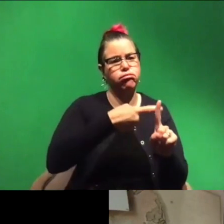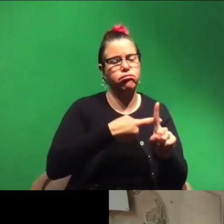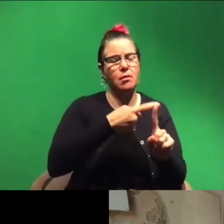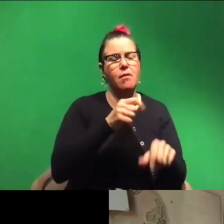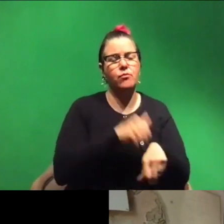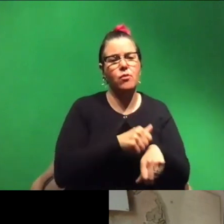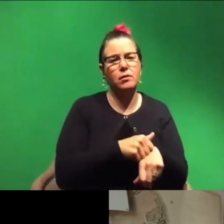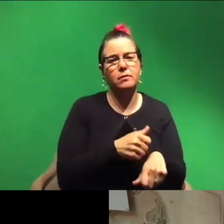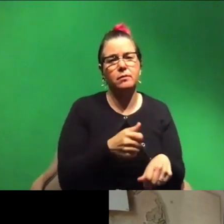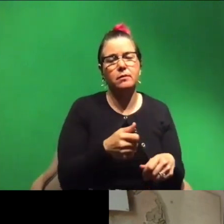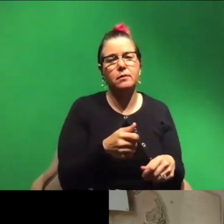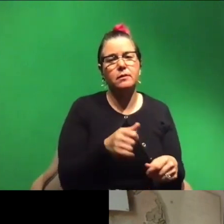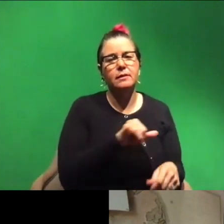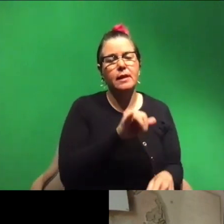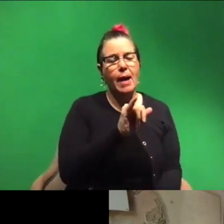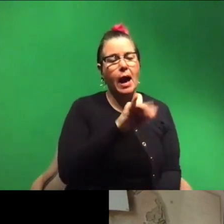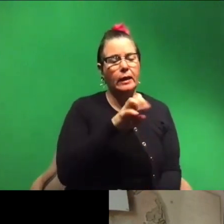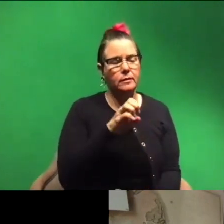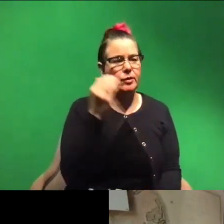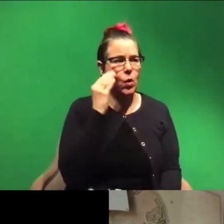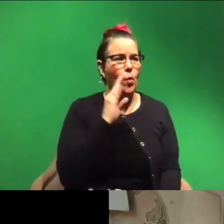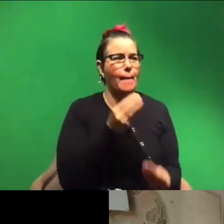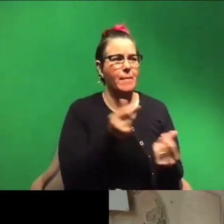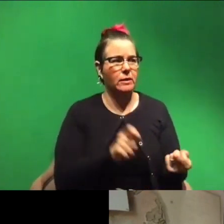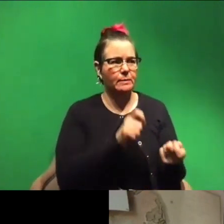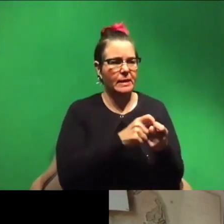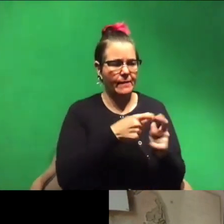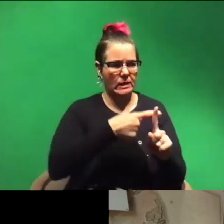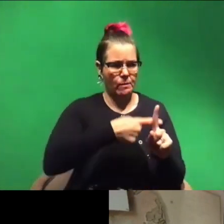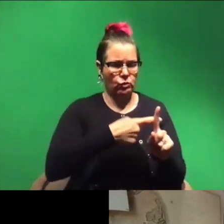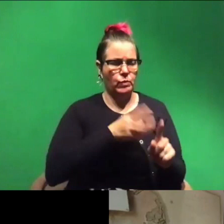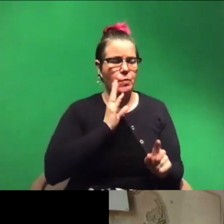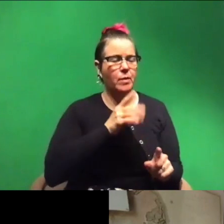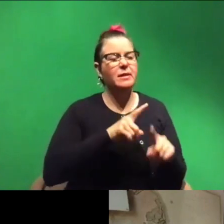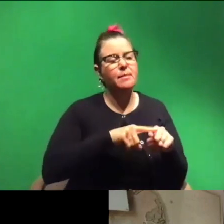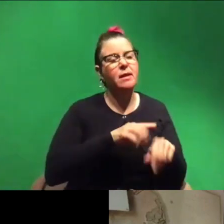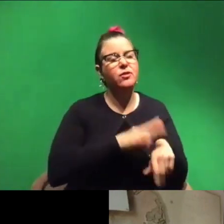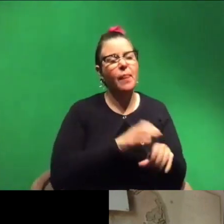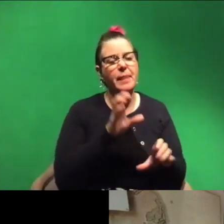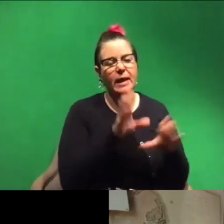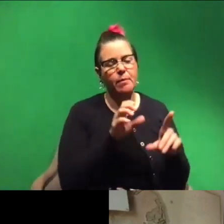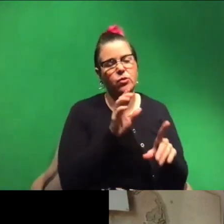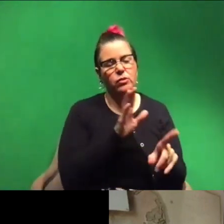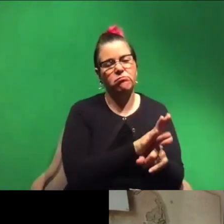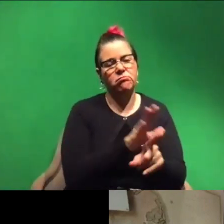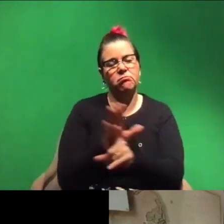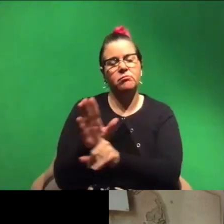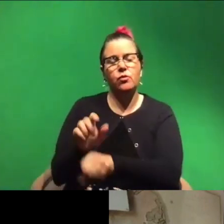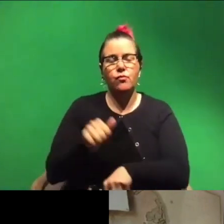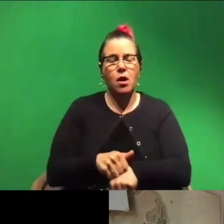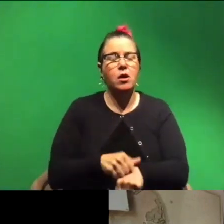of ice where you know that it melts at a certain temperature. It depends on the chemistry of that rock. So